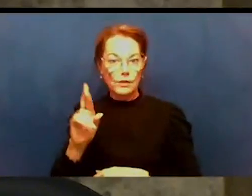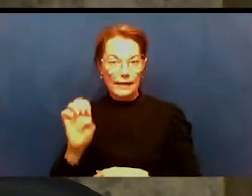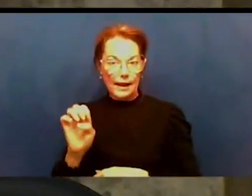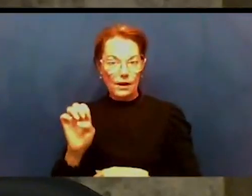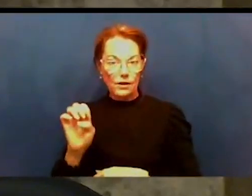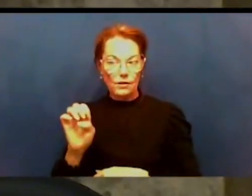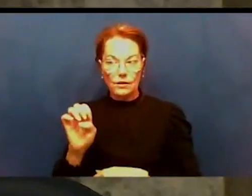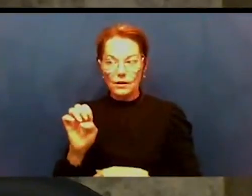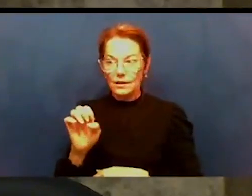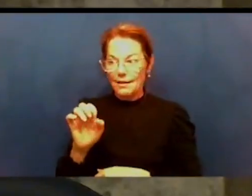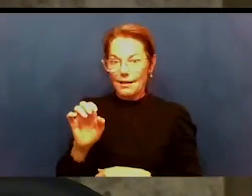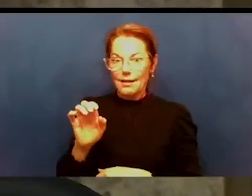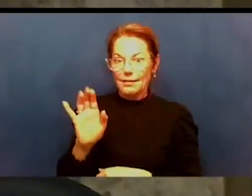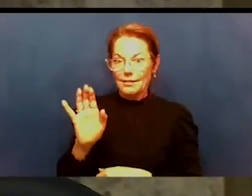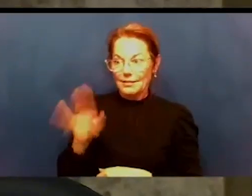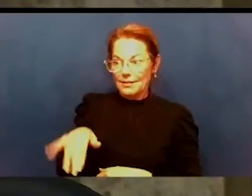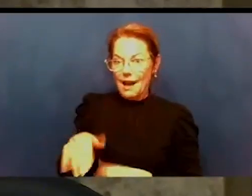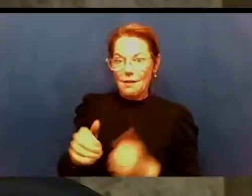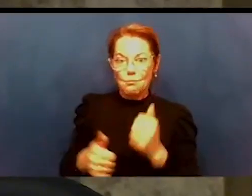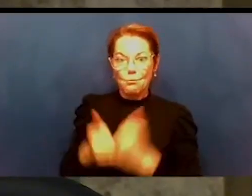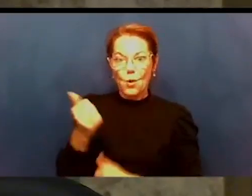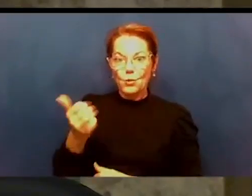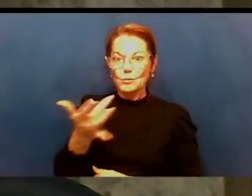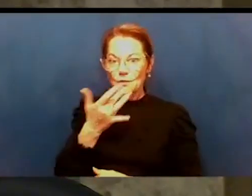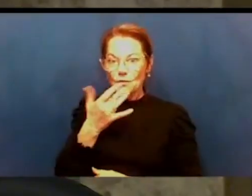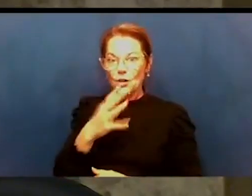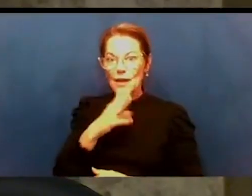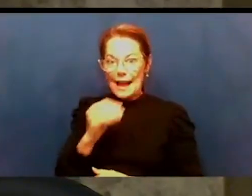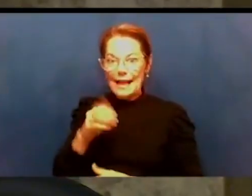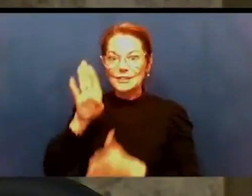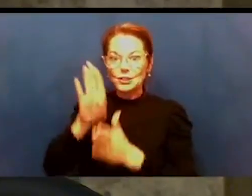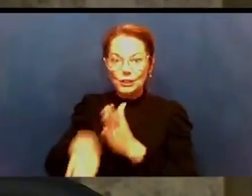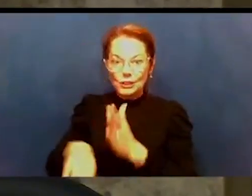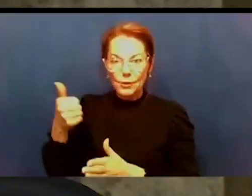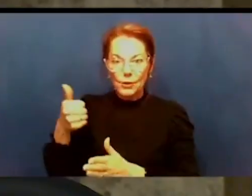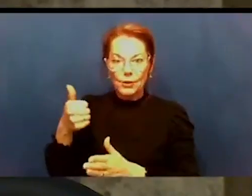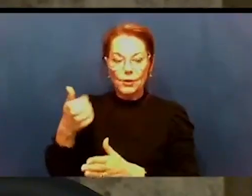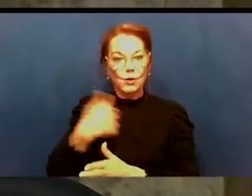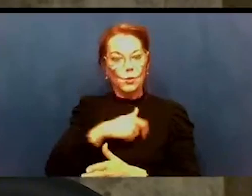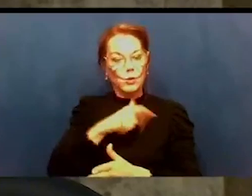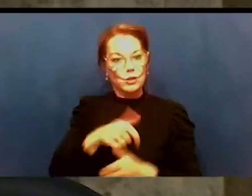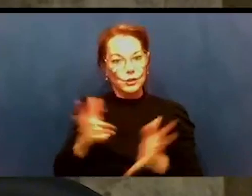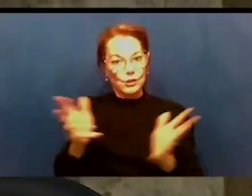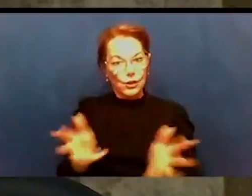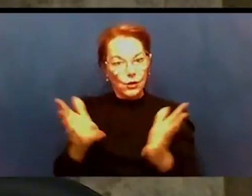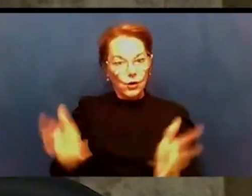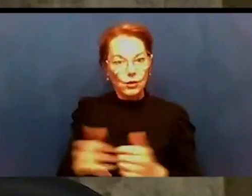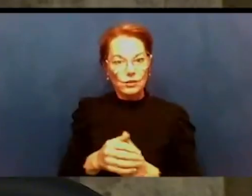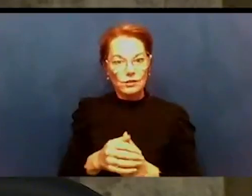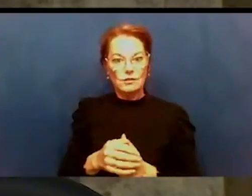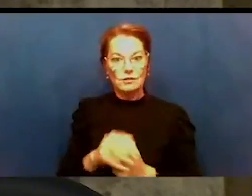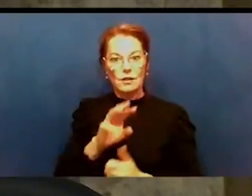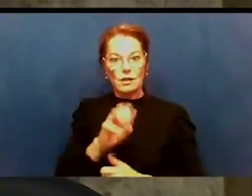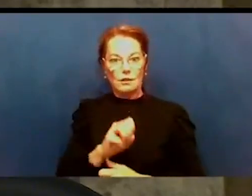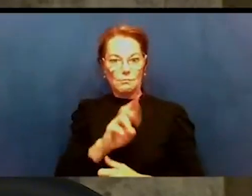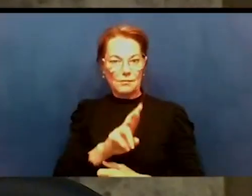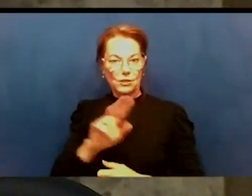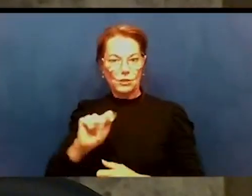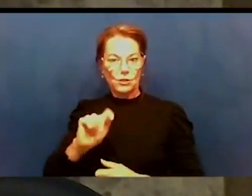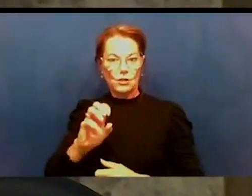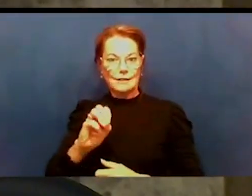cheaper. We should be encouraging it. Mr. Townsend, I presume you would rather be at home than in a hospital or a nursing